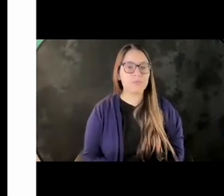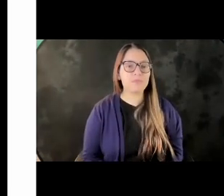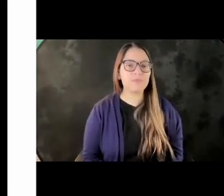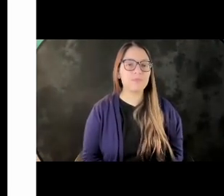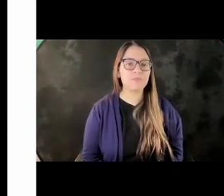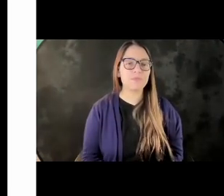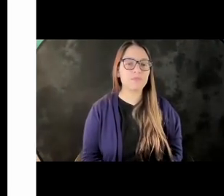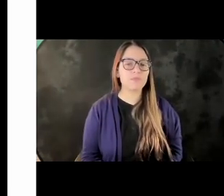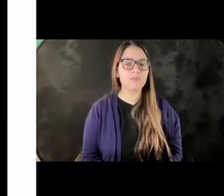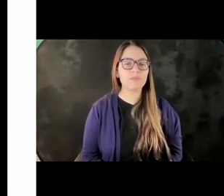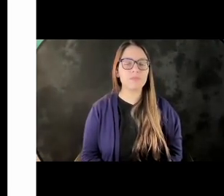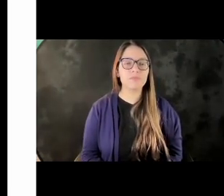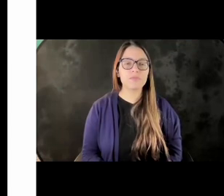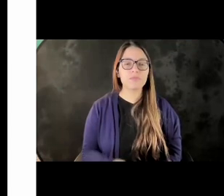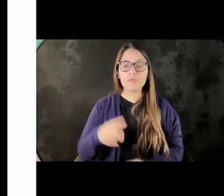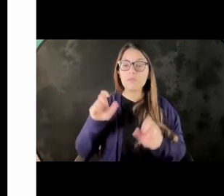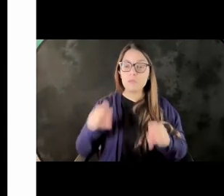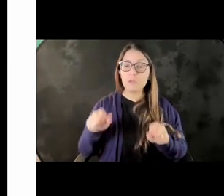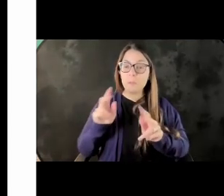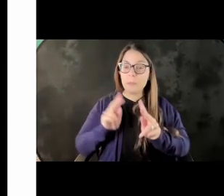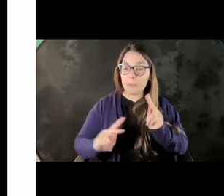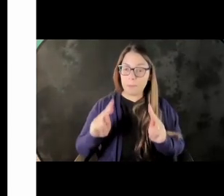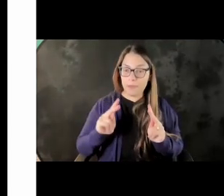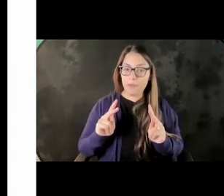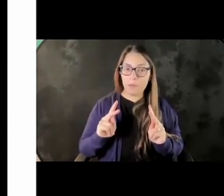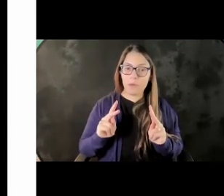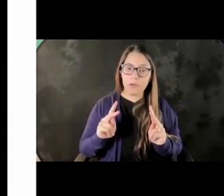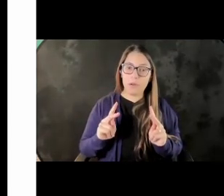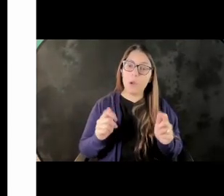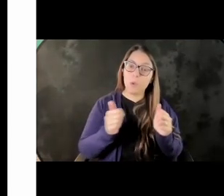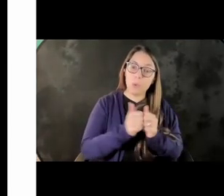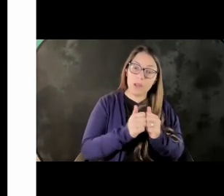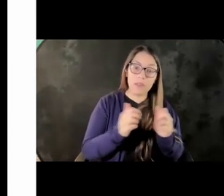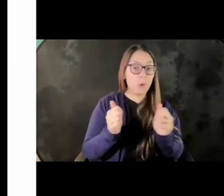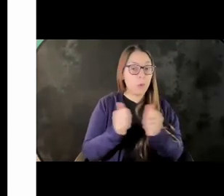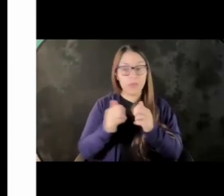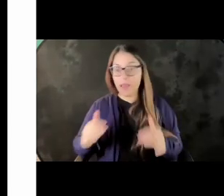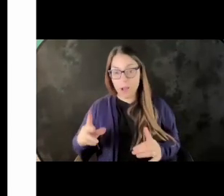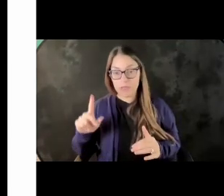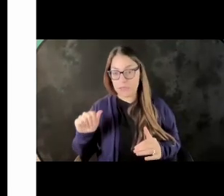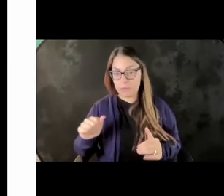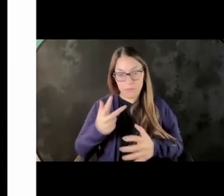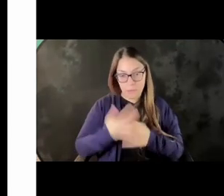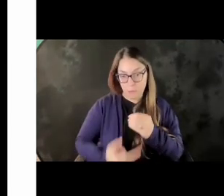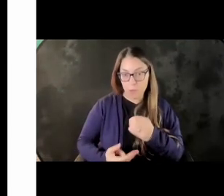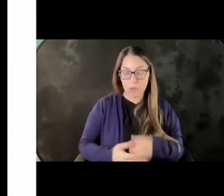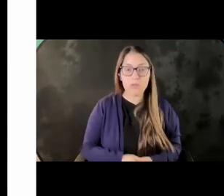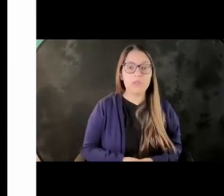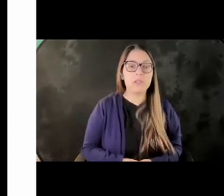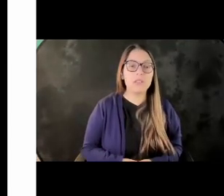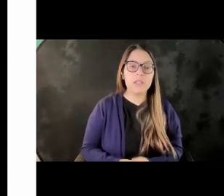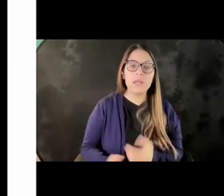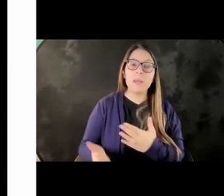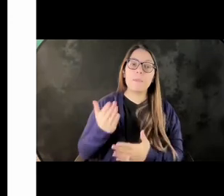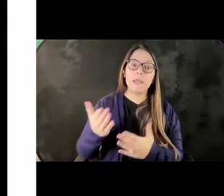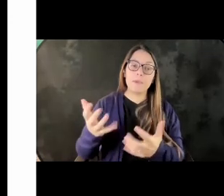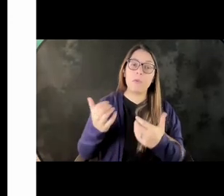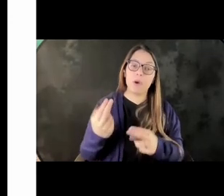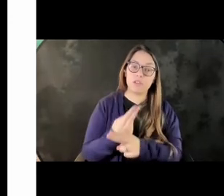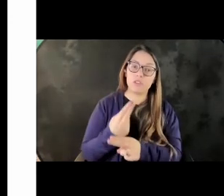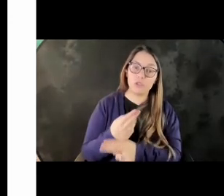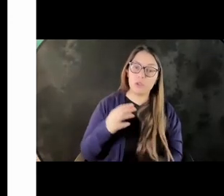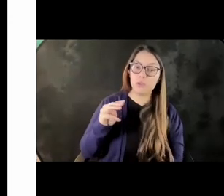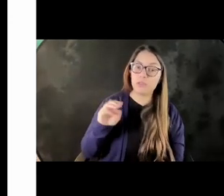And those may be individuals with or without a disability, and they may want to use Meal Tax. It's a